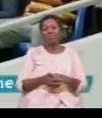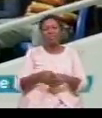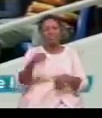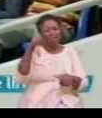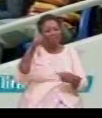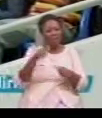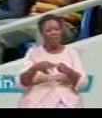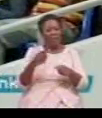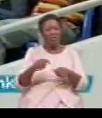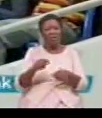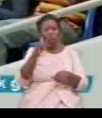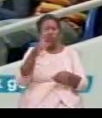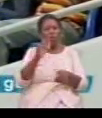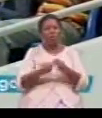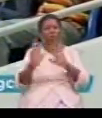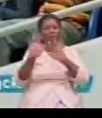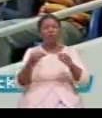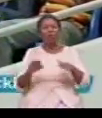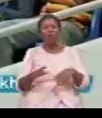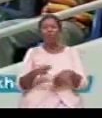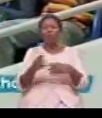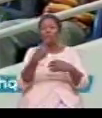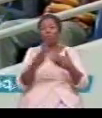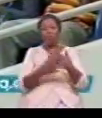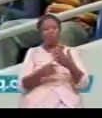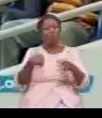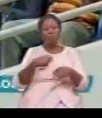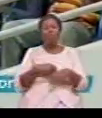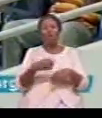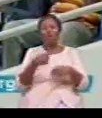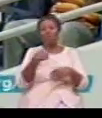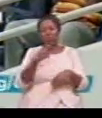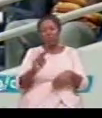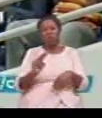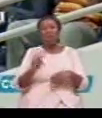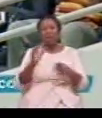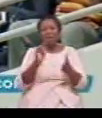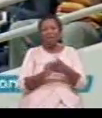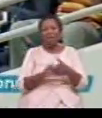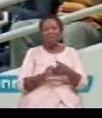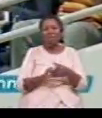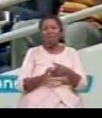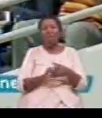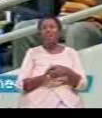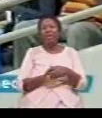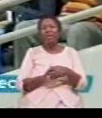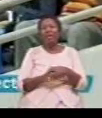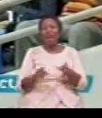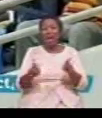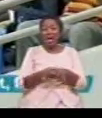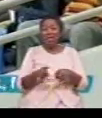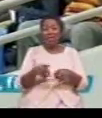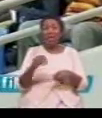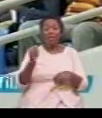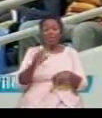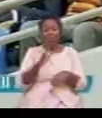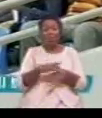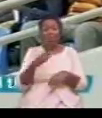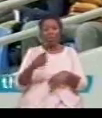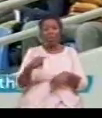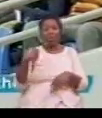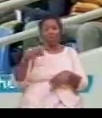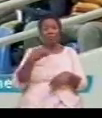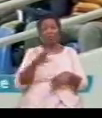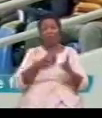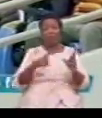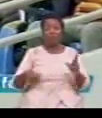Remember the woman with the issue of blood? We were taught there in chapter 5 of Mark, as she touched the hem of the garment